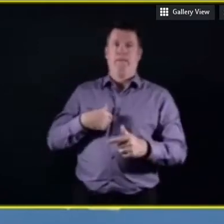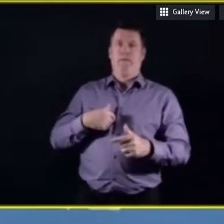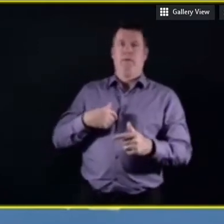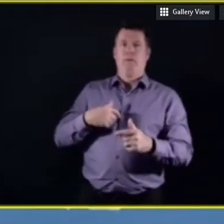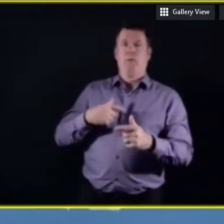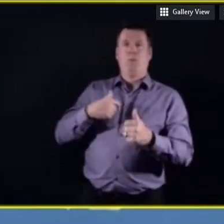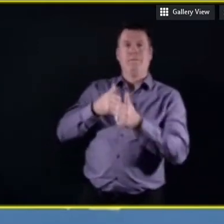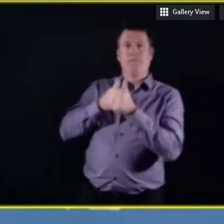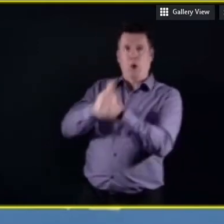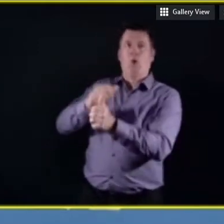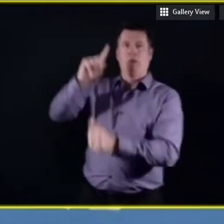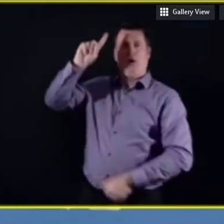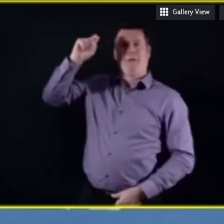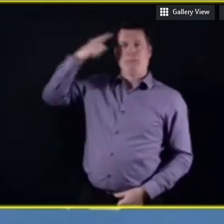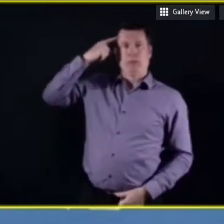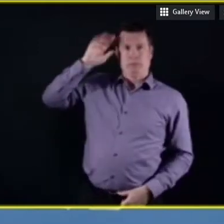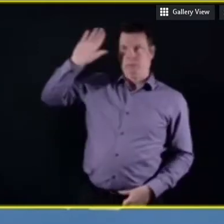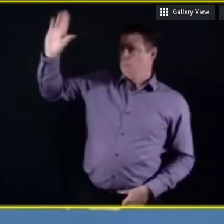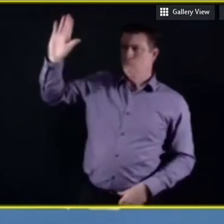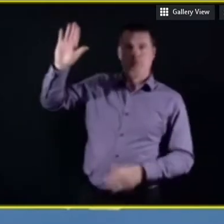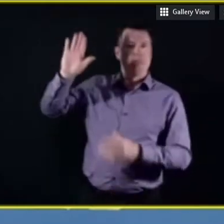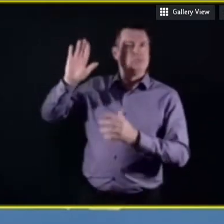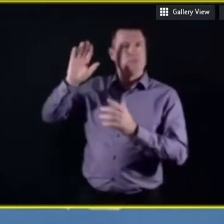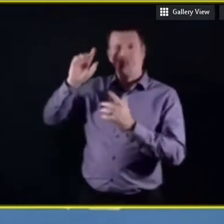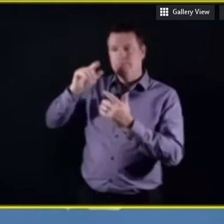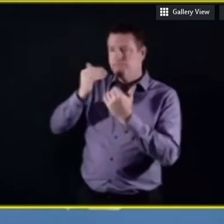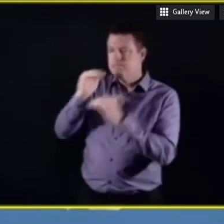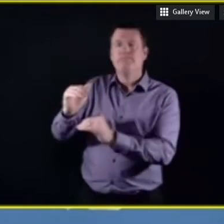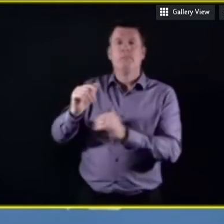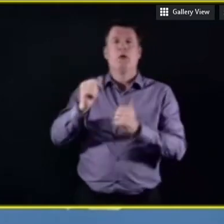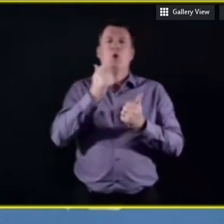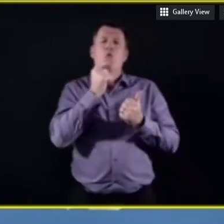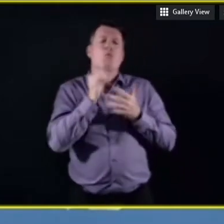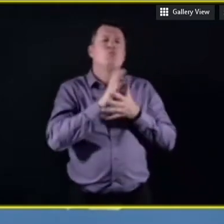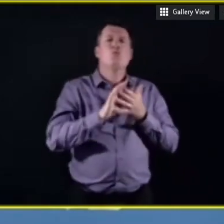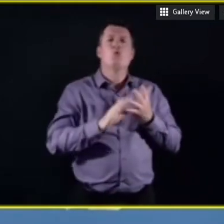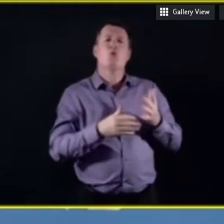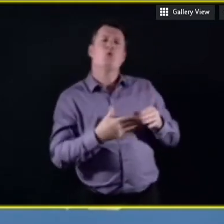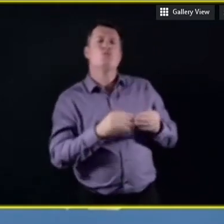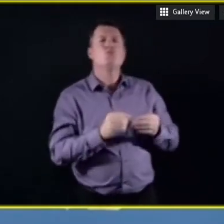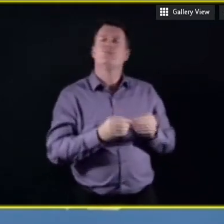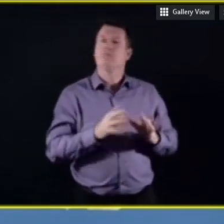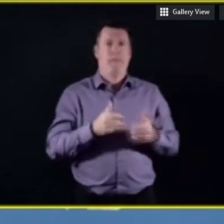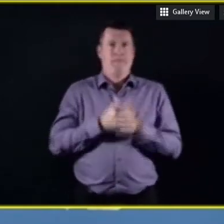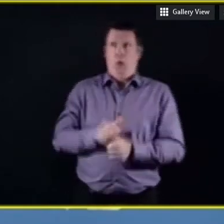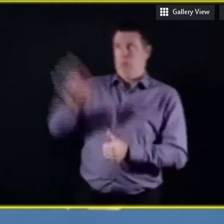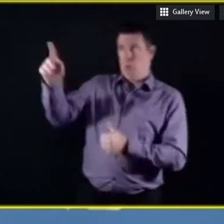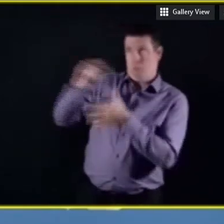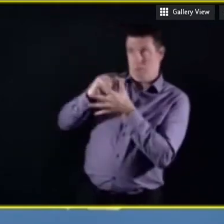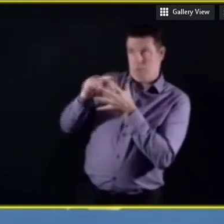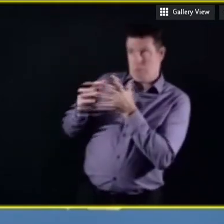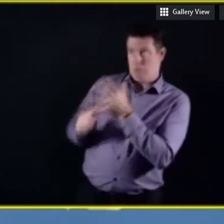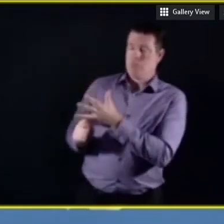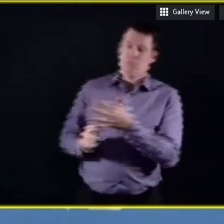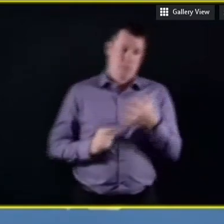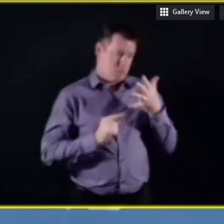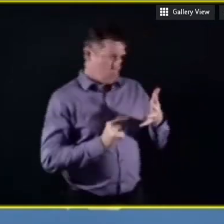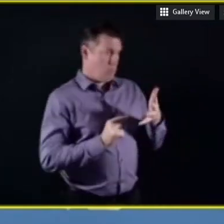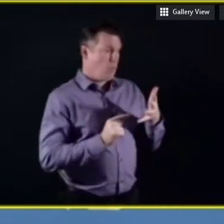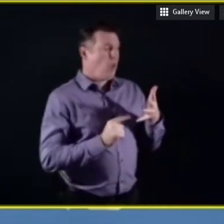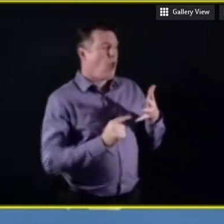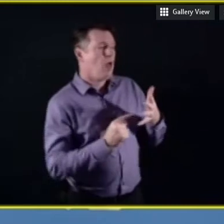of months. We're very worried that we can't do everything by video, and we absolutely do believe